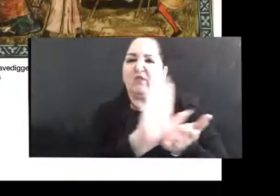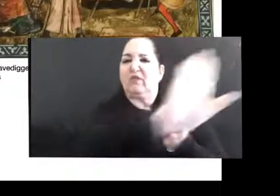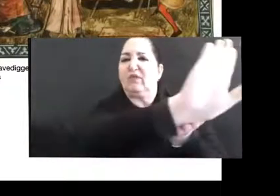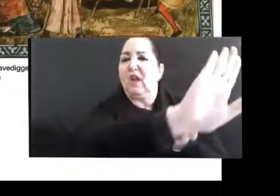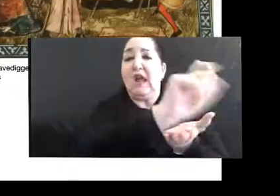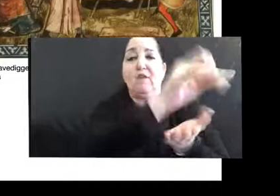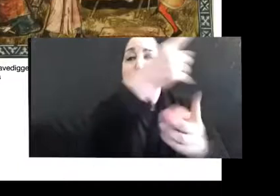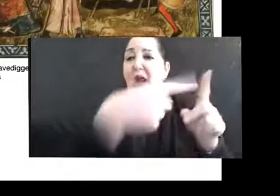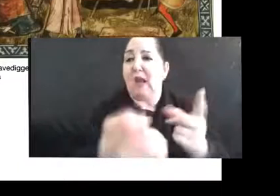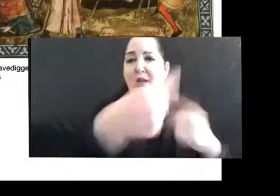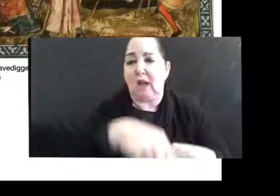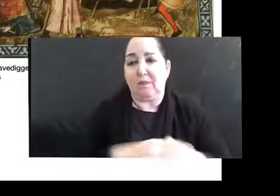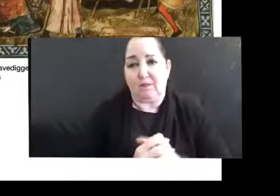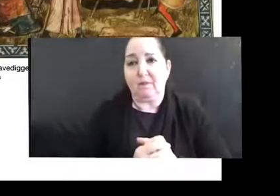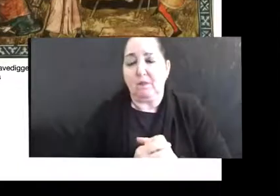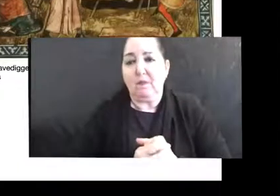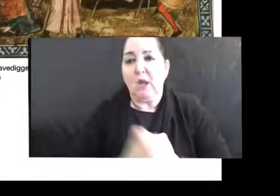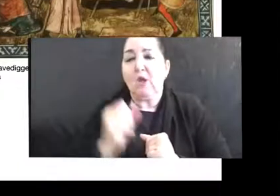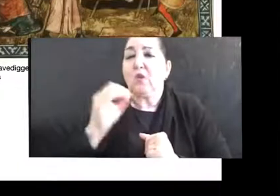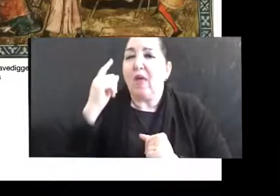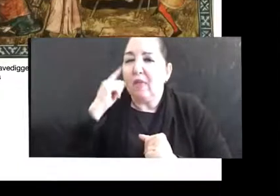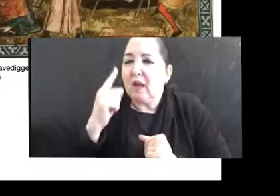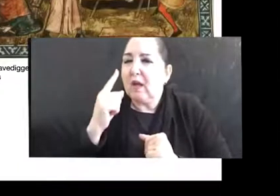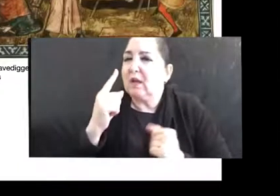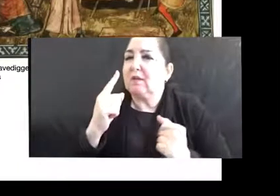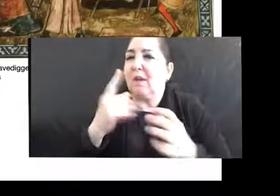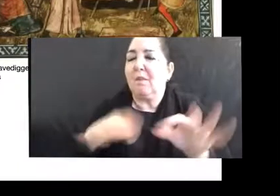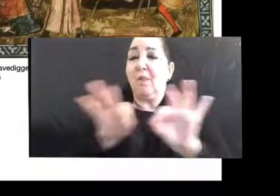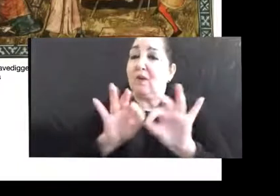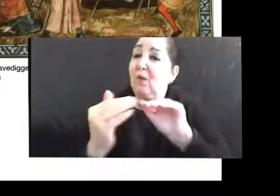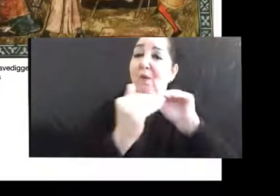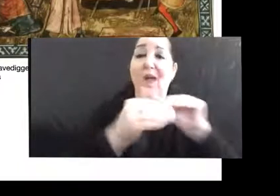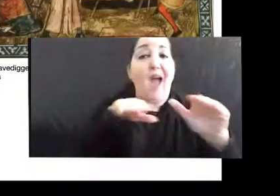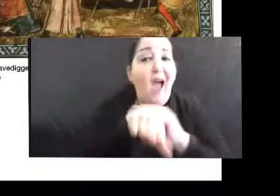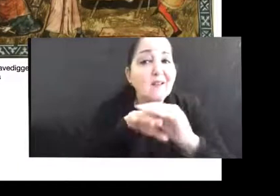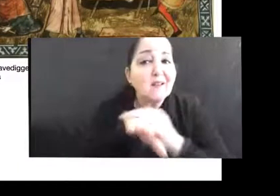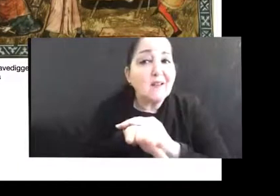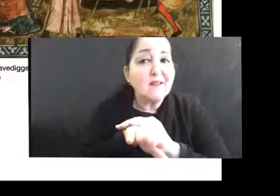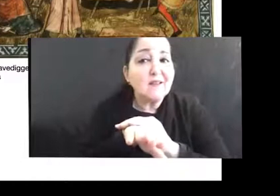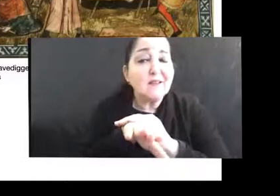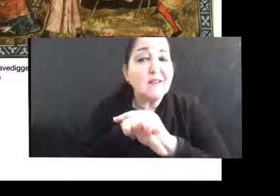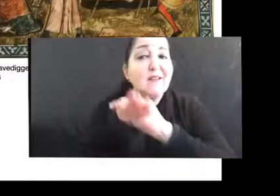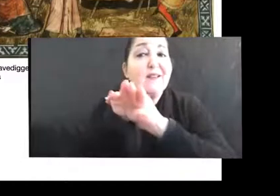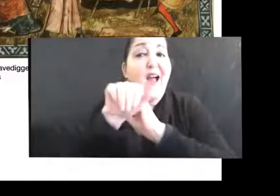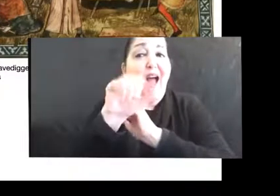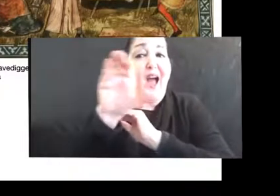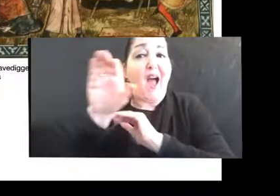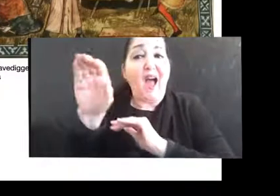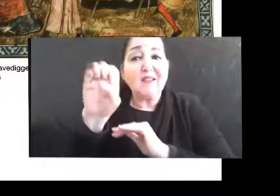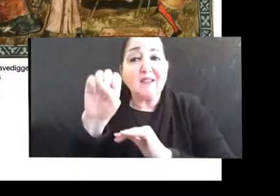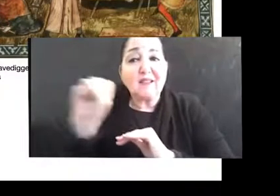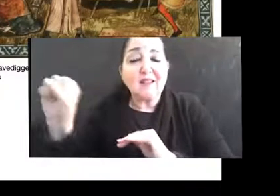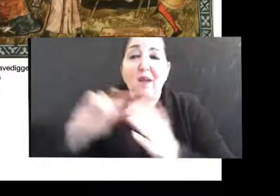to equate access with, you know, well, now everybody who, you